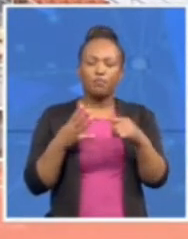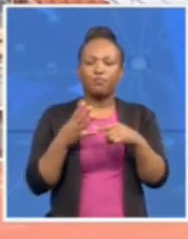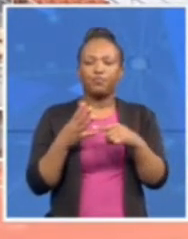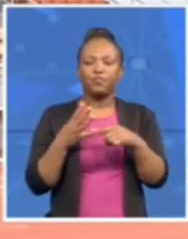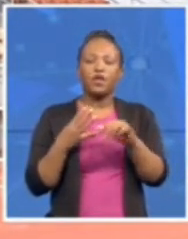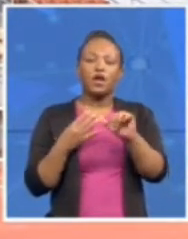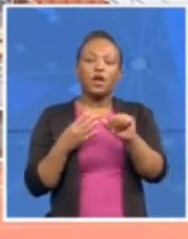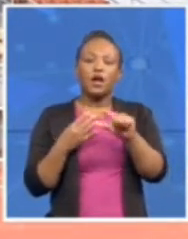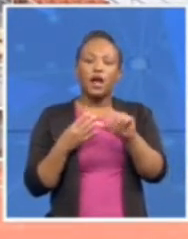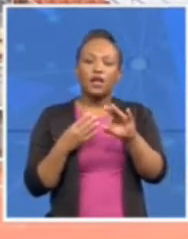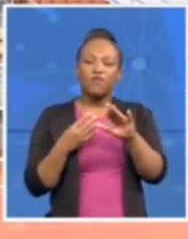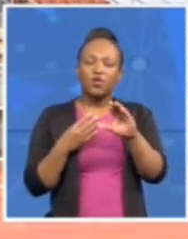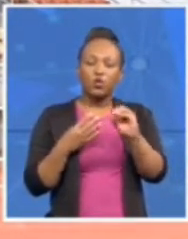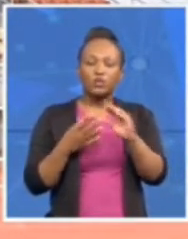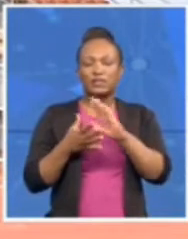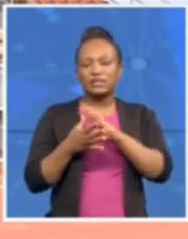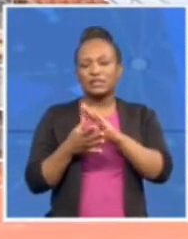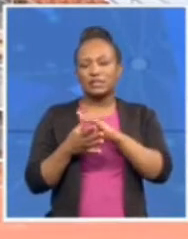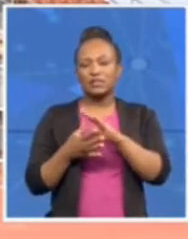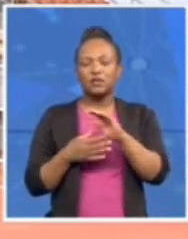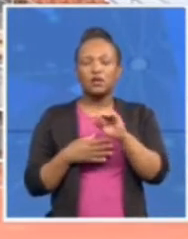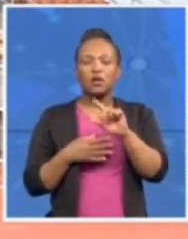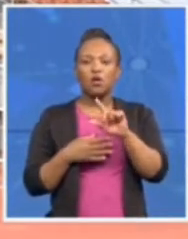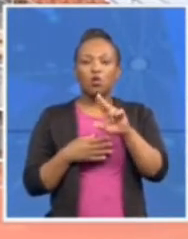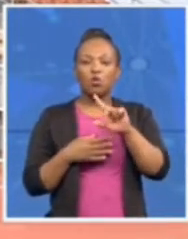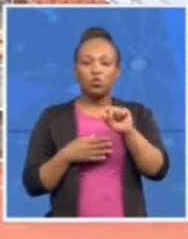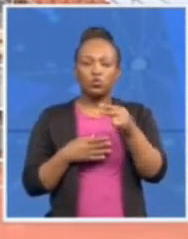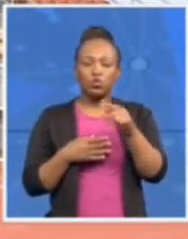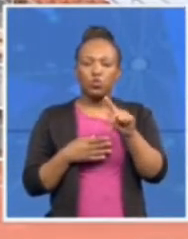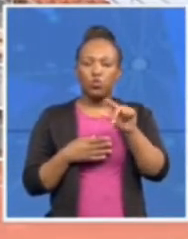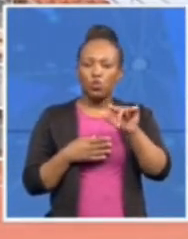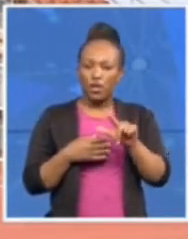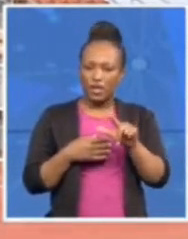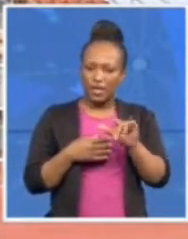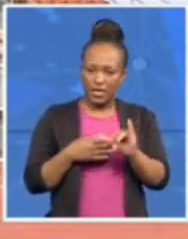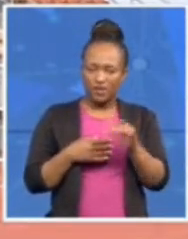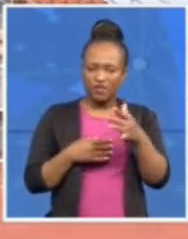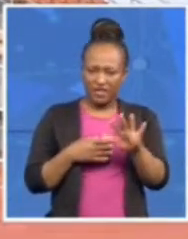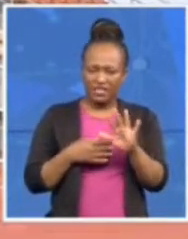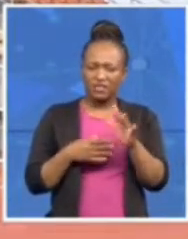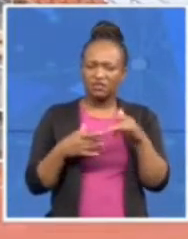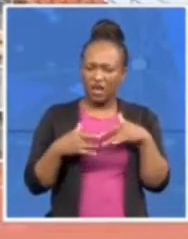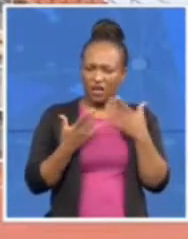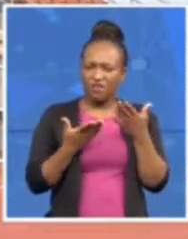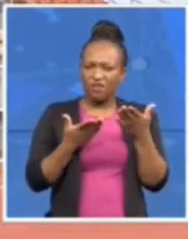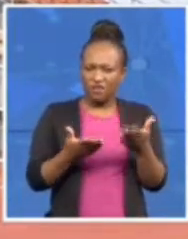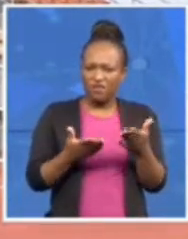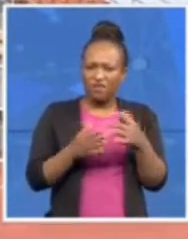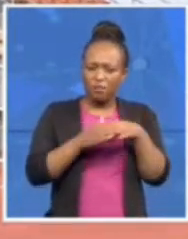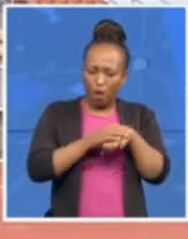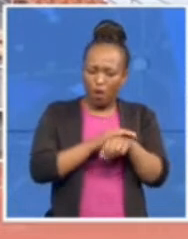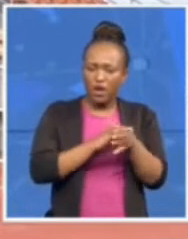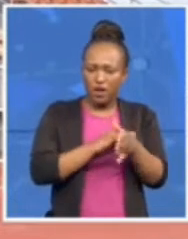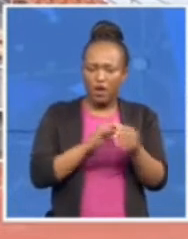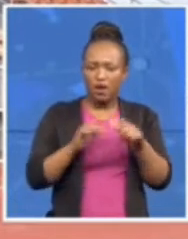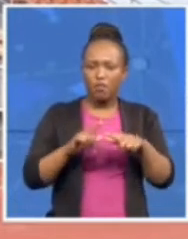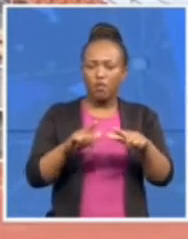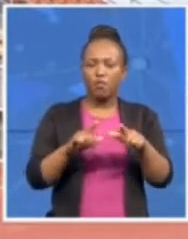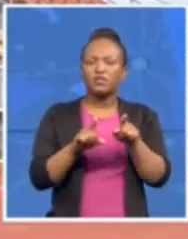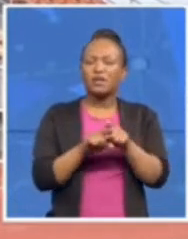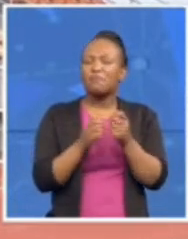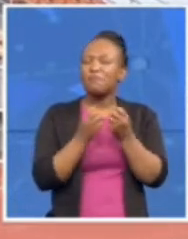But over and above all these struggle heroes and heroines, Bumme Maxeke and many others, this is